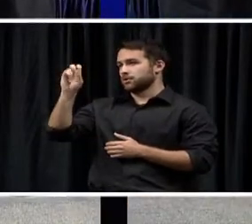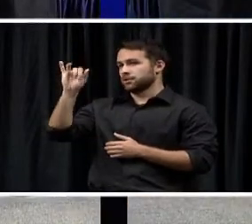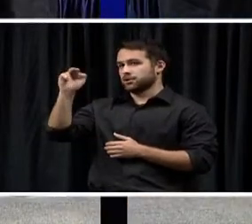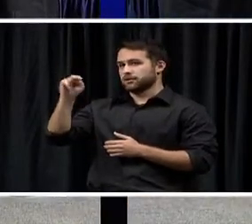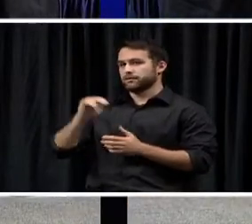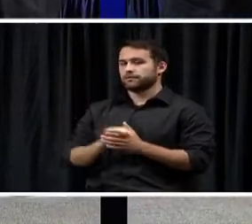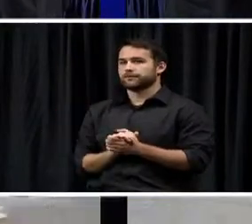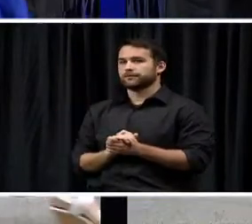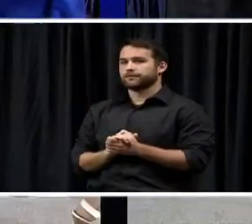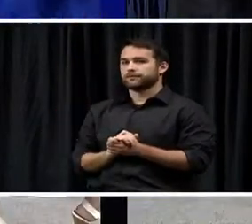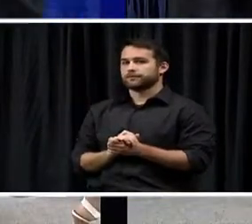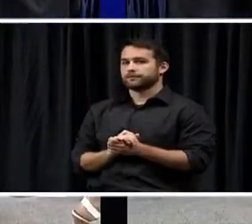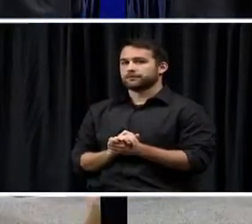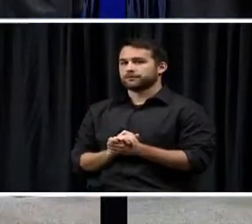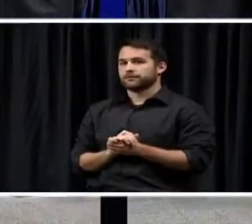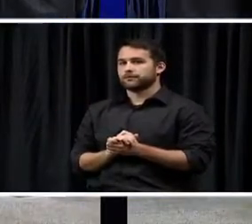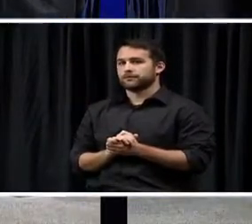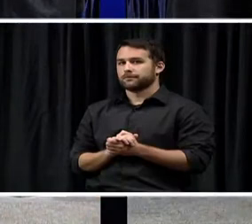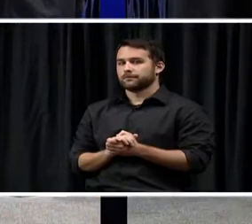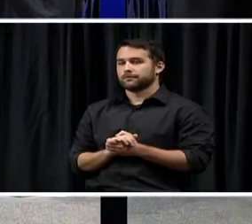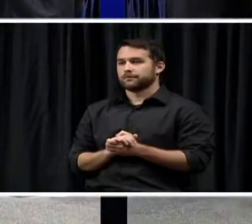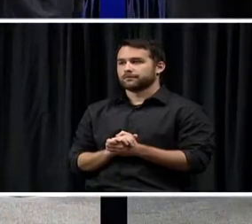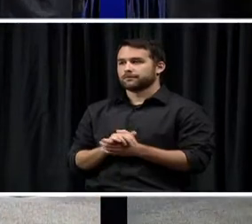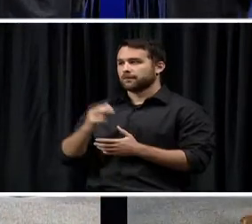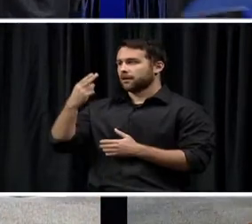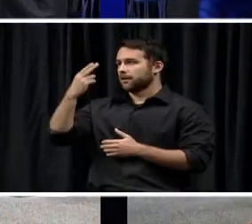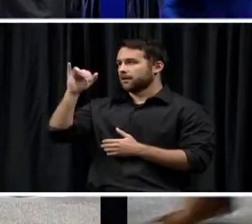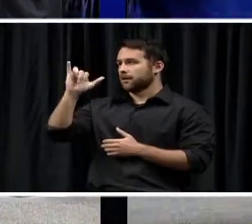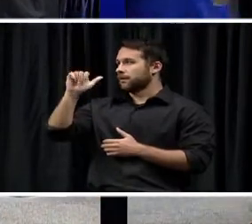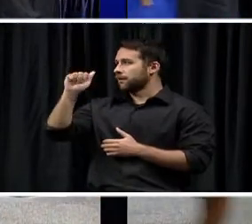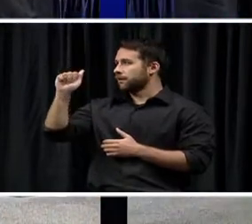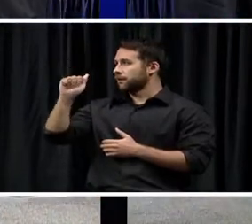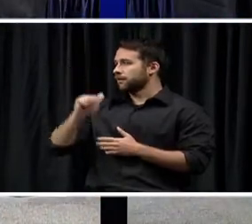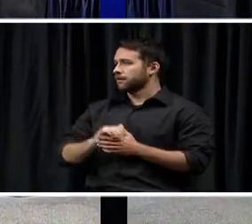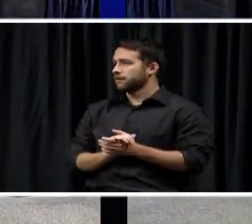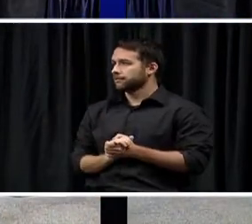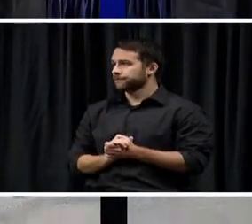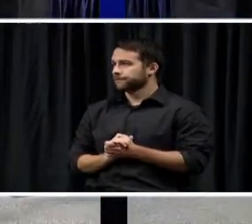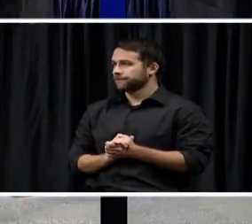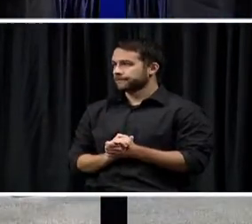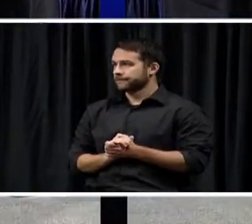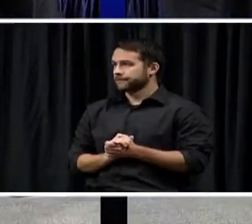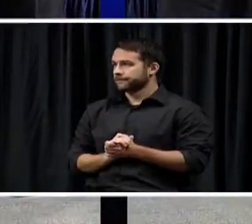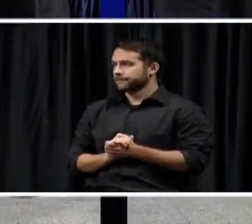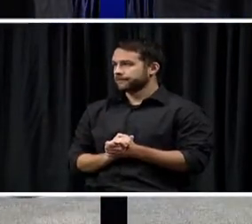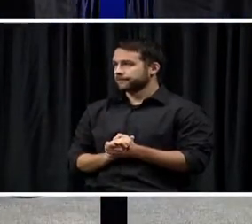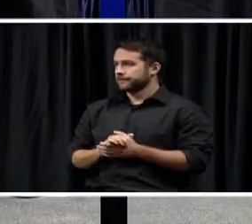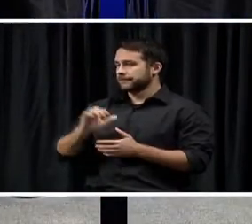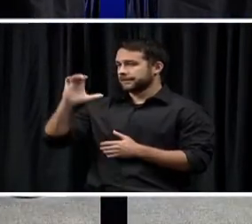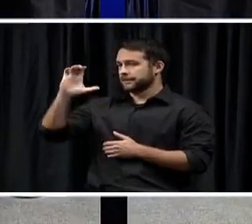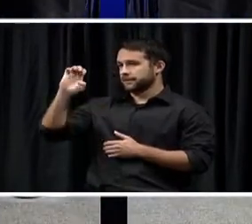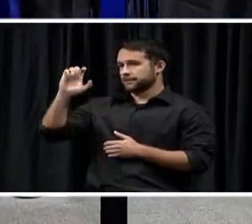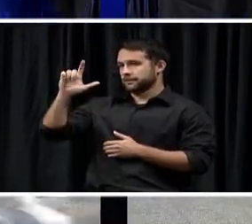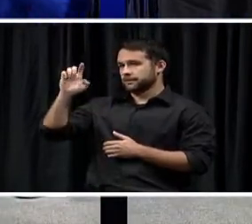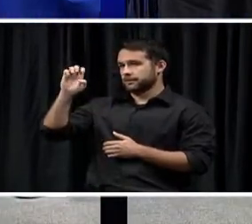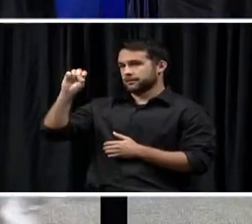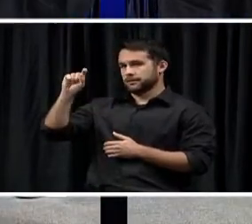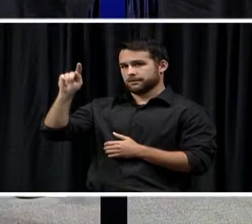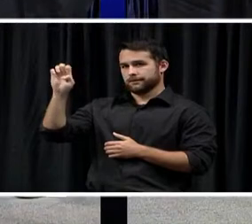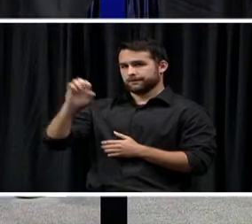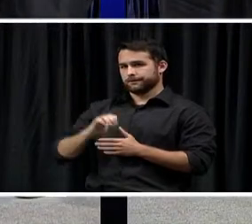Herreras Fuentes. Aya Ramsey Jaludi. Celeste Nicole